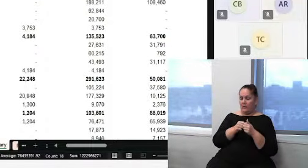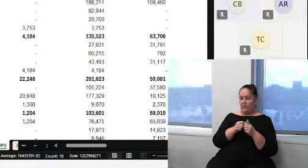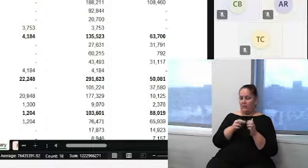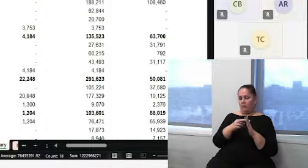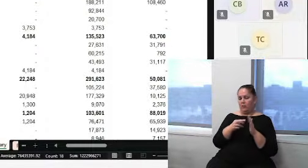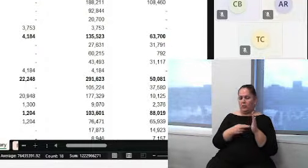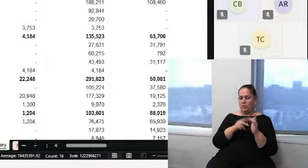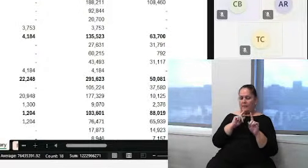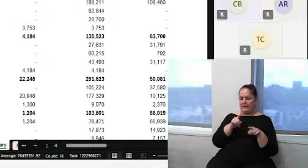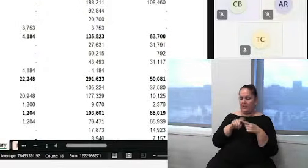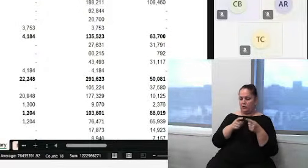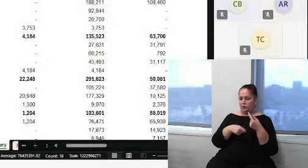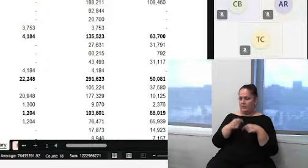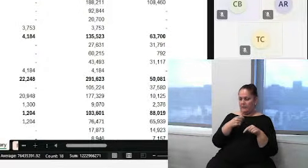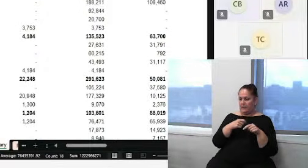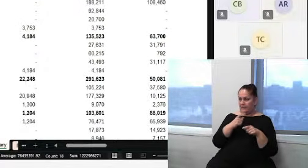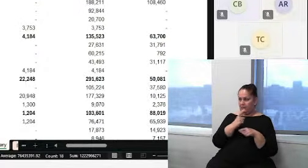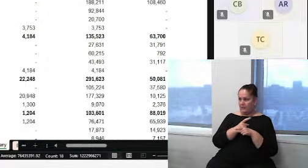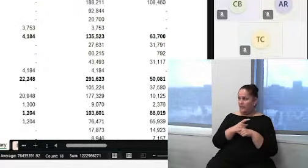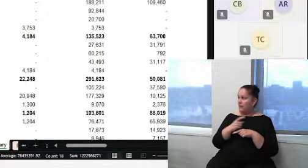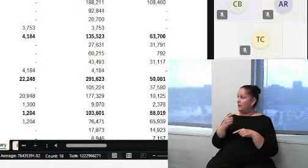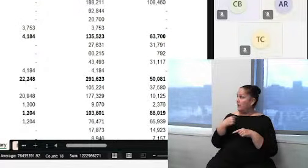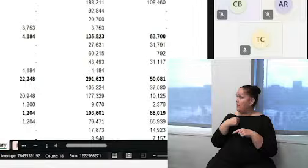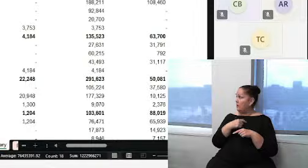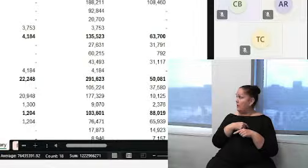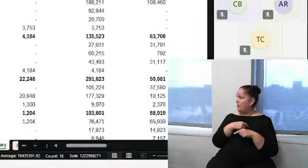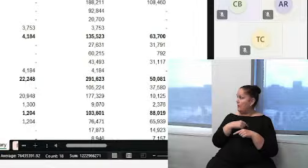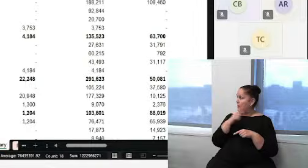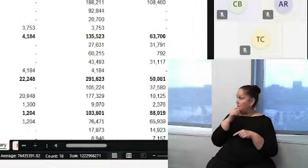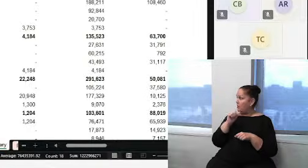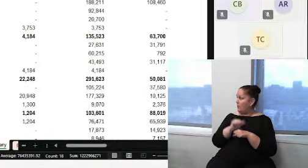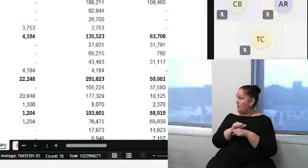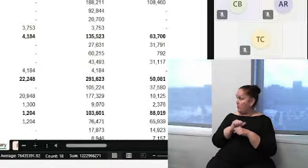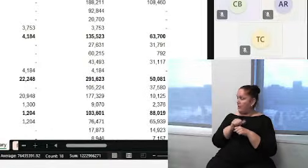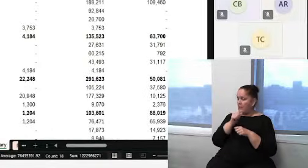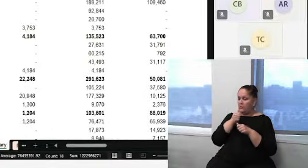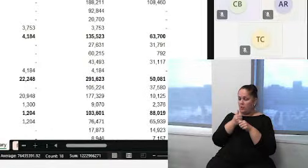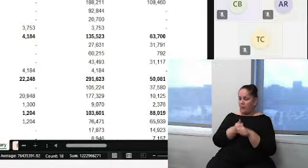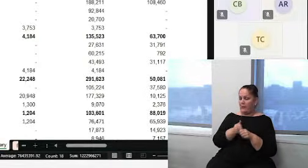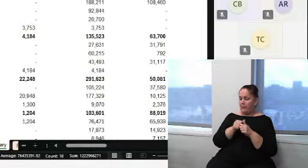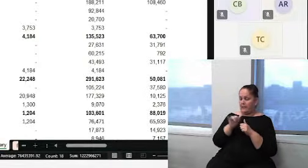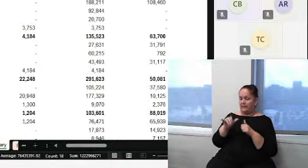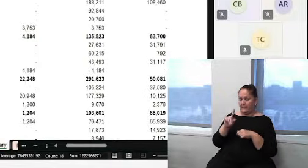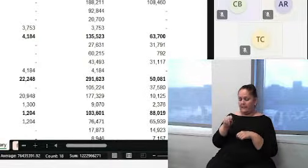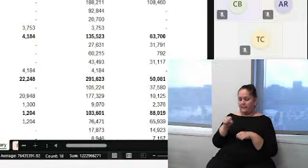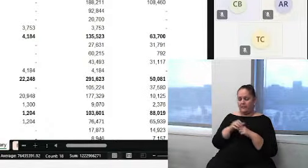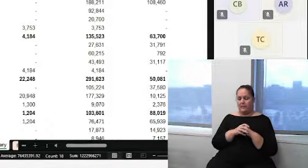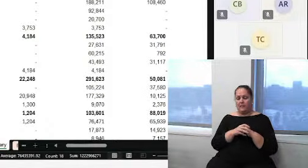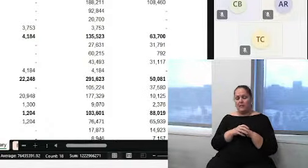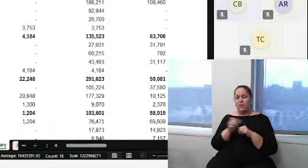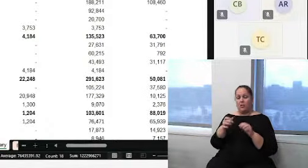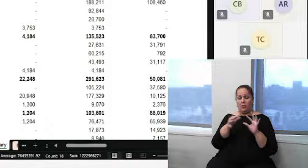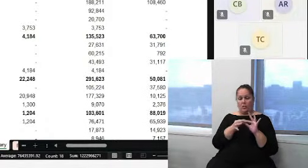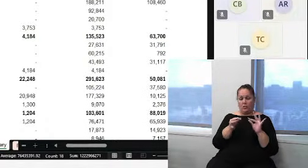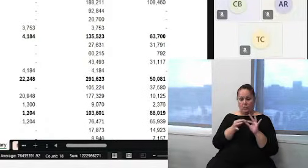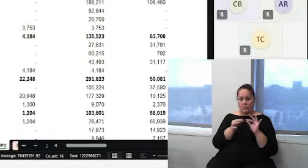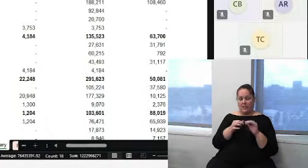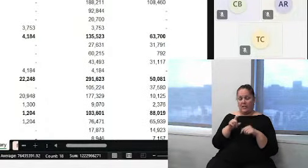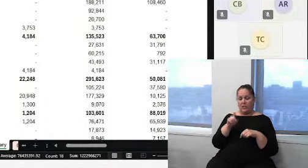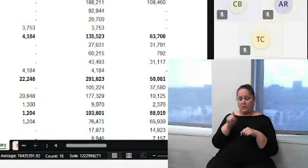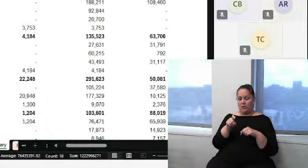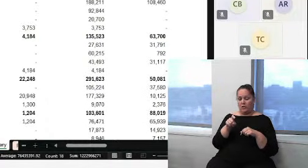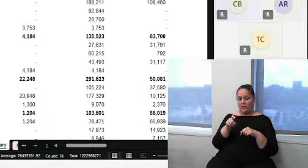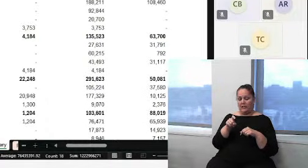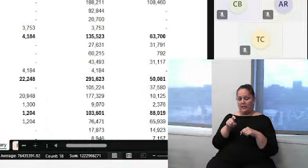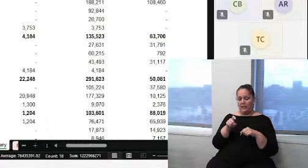said you are complying with a regulatory mandate to replace streetlights, right? That was We have a mandate. We're working to comply with it. That is correct.